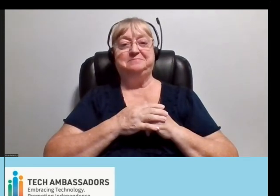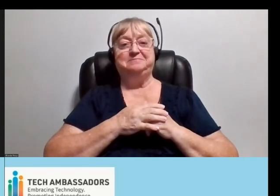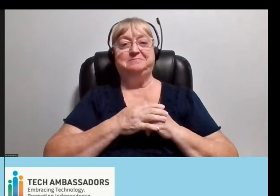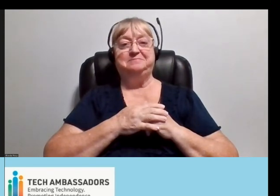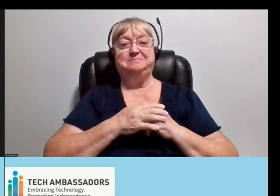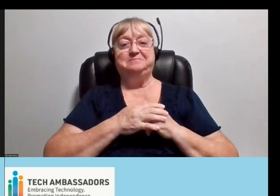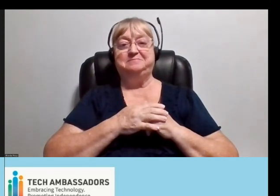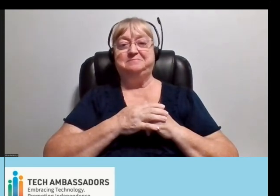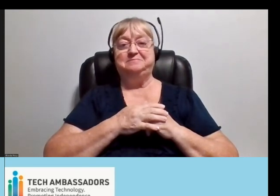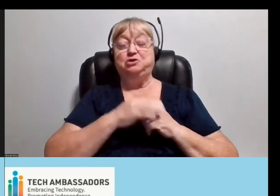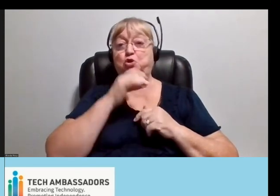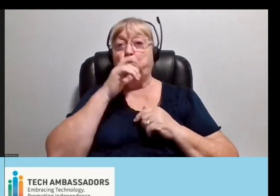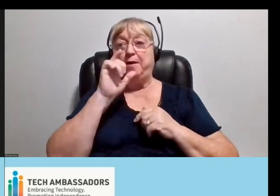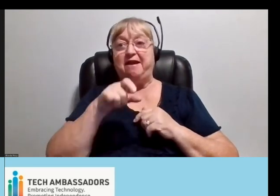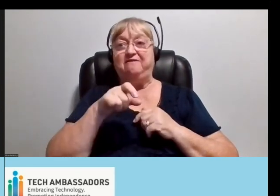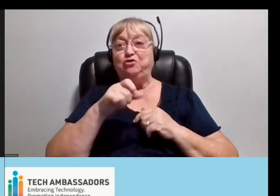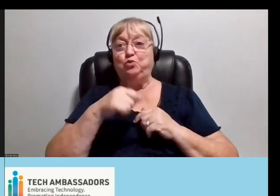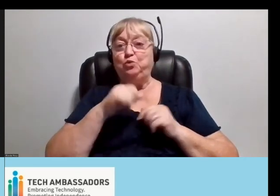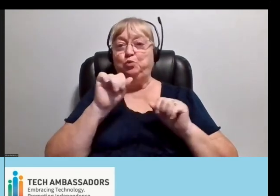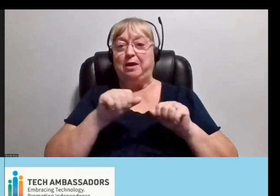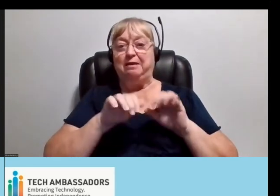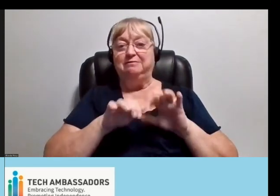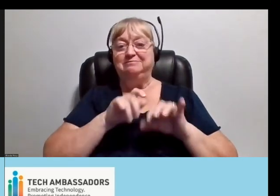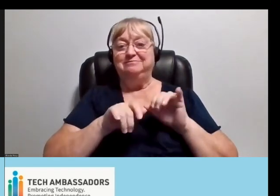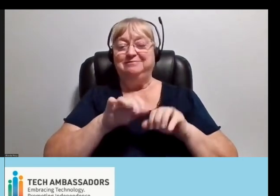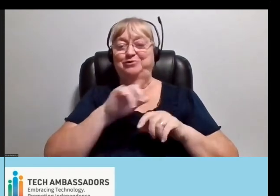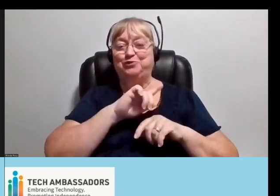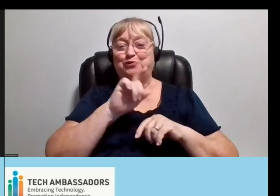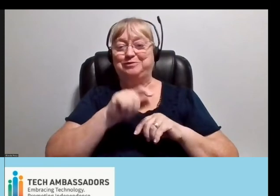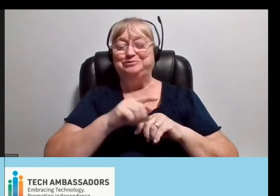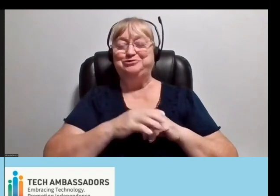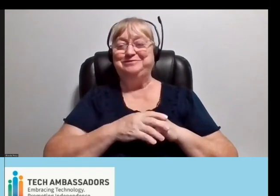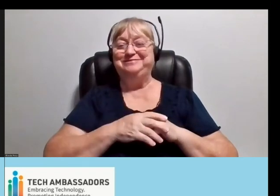Of course, you don't have to do that if you'd rather not.